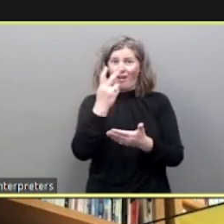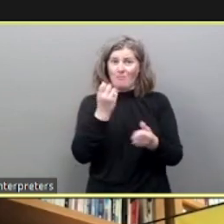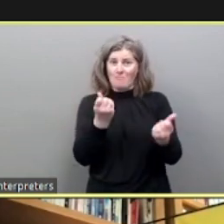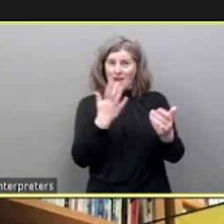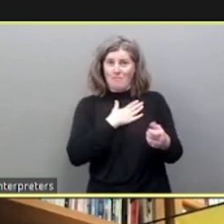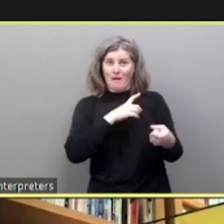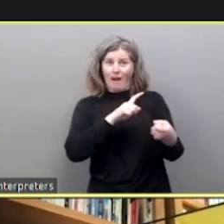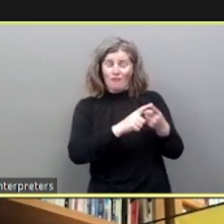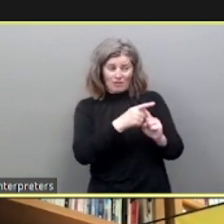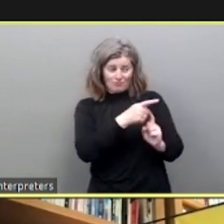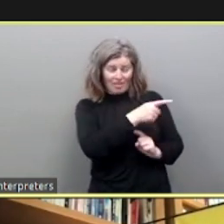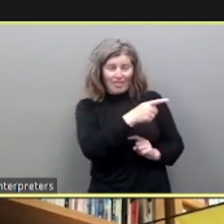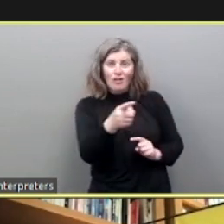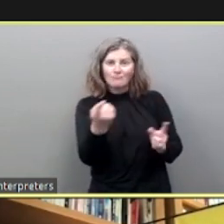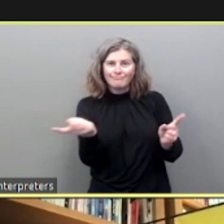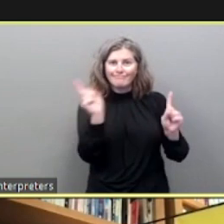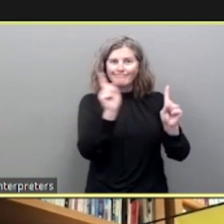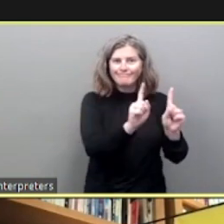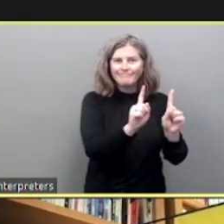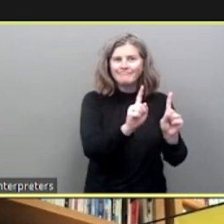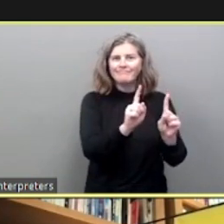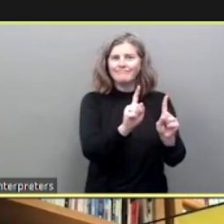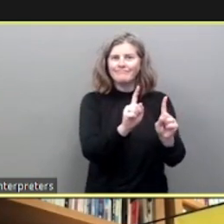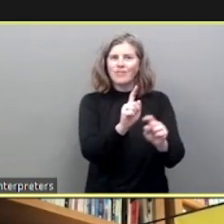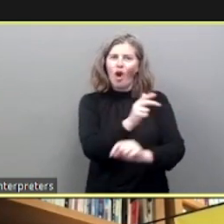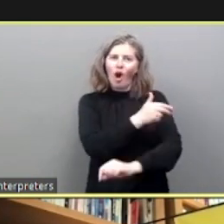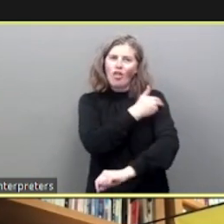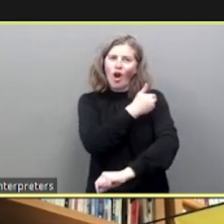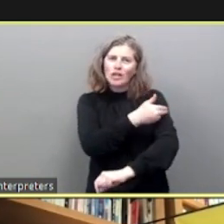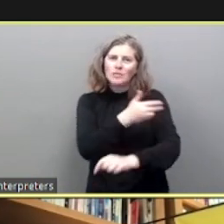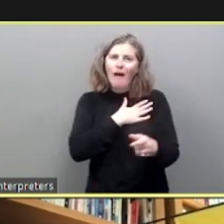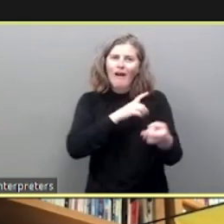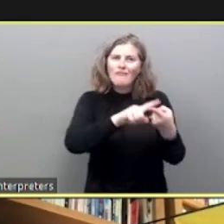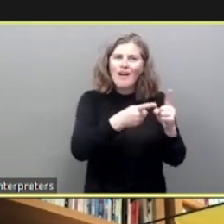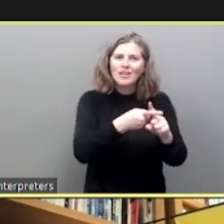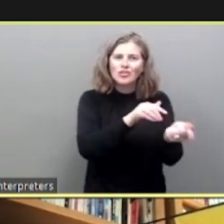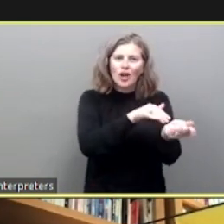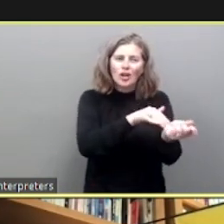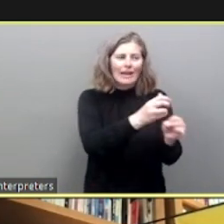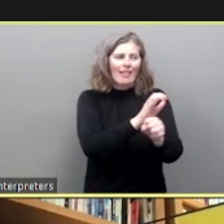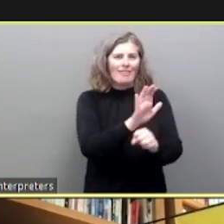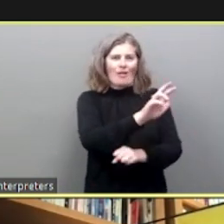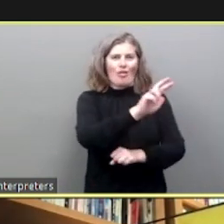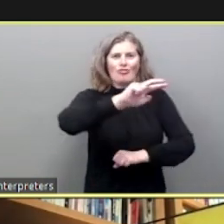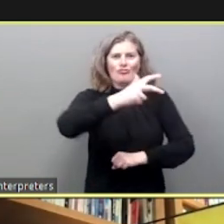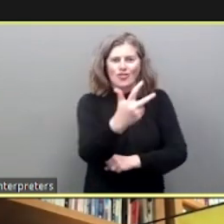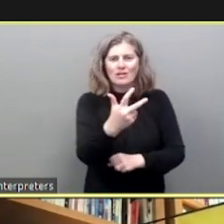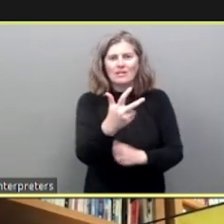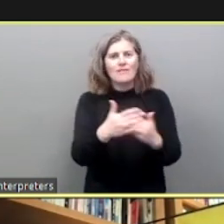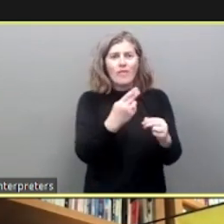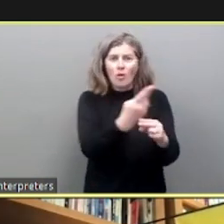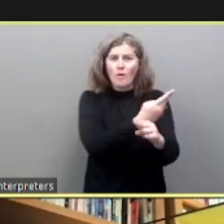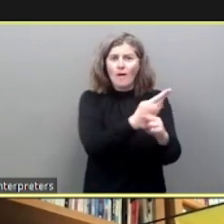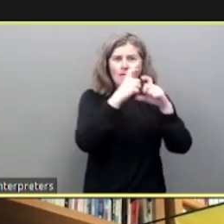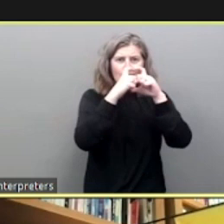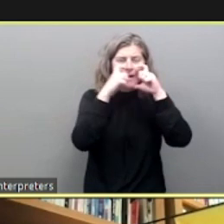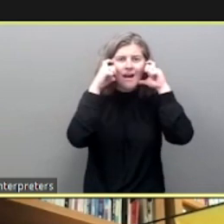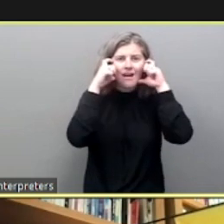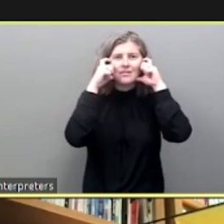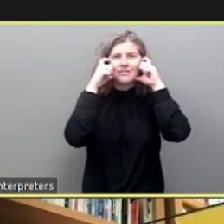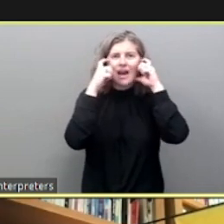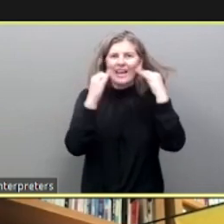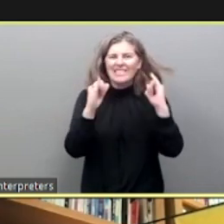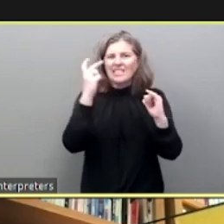was a lot of the hospitalist friends of mine getting their shots. And even though they were wearing masks, I could see